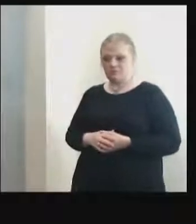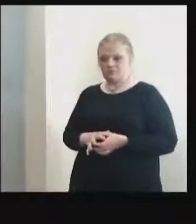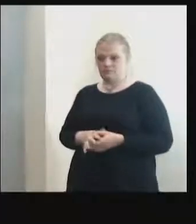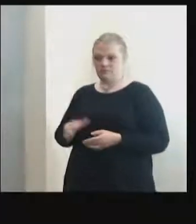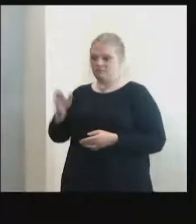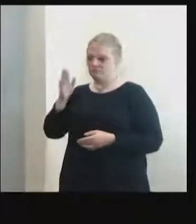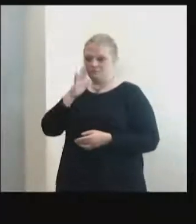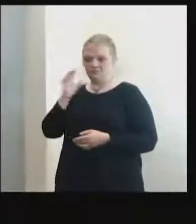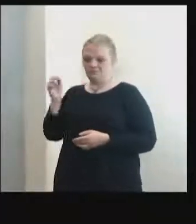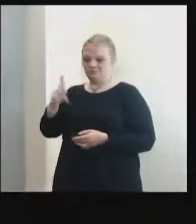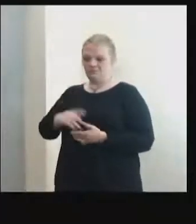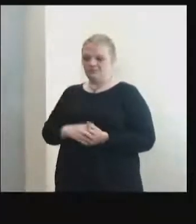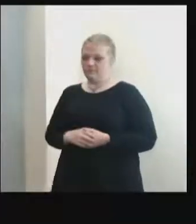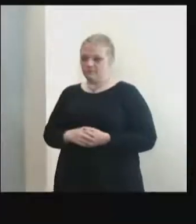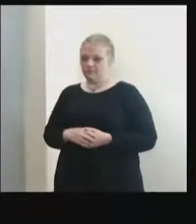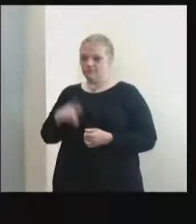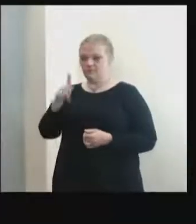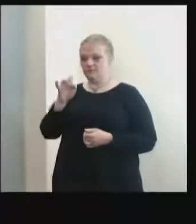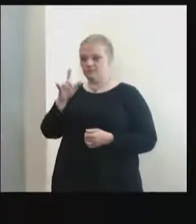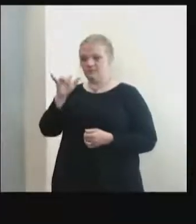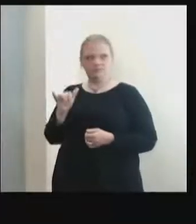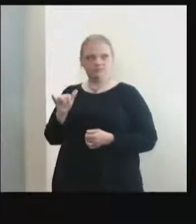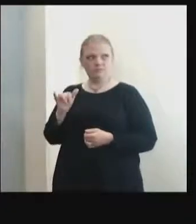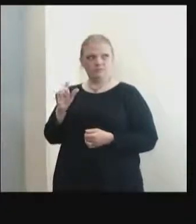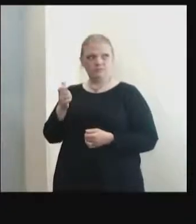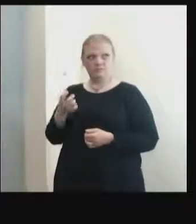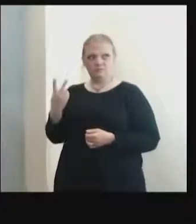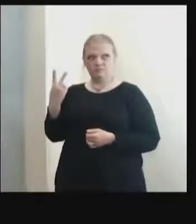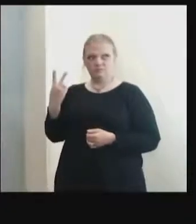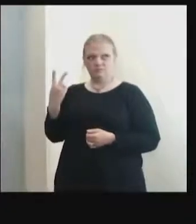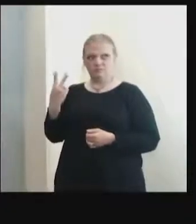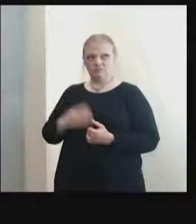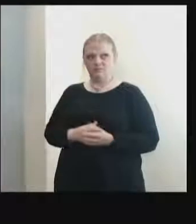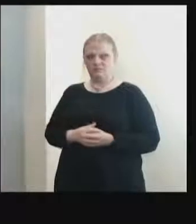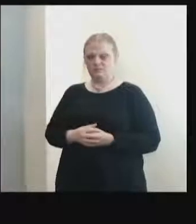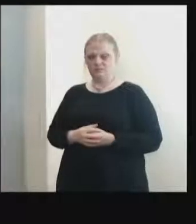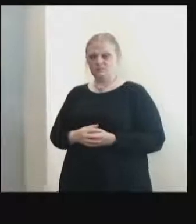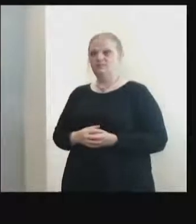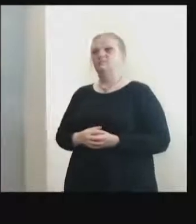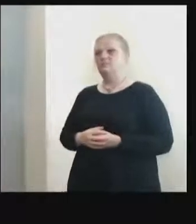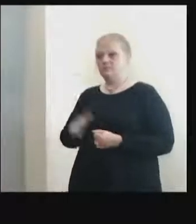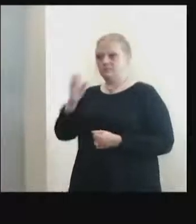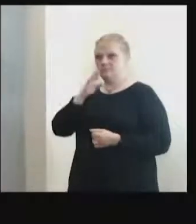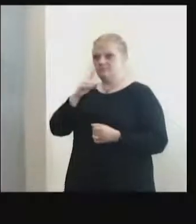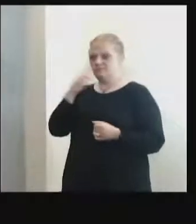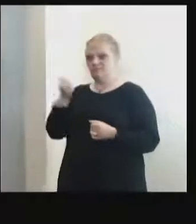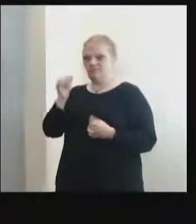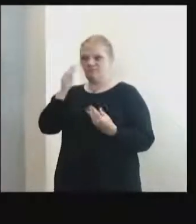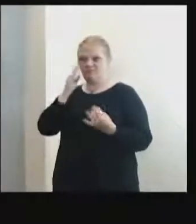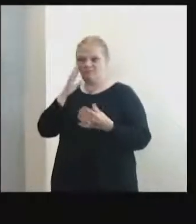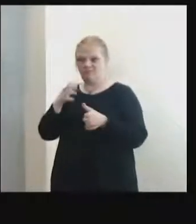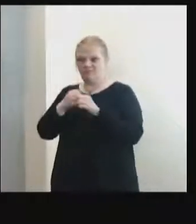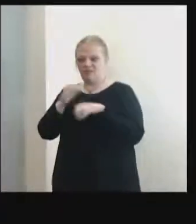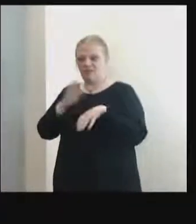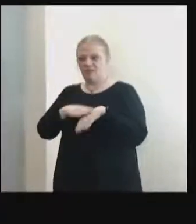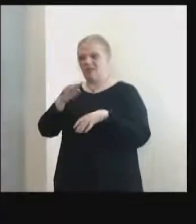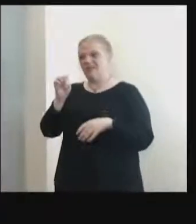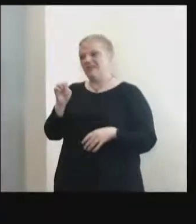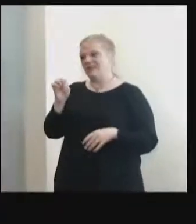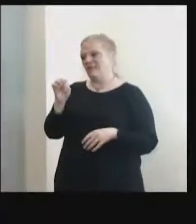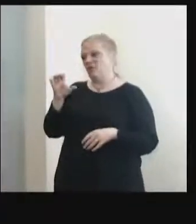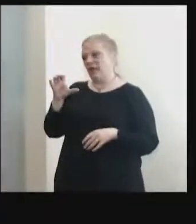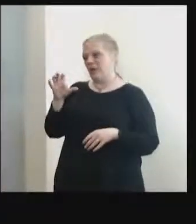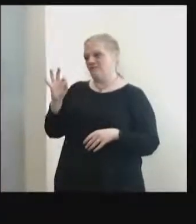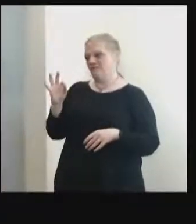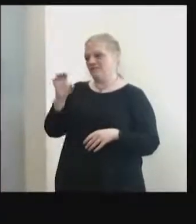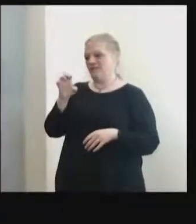We'll come back to WIVB. Kelly Dudzig, Channel 2. Hi, is there any update on the Erie County Fair with the county having